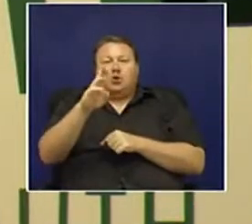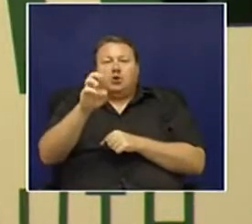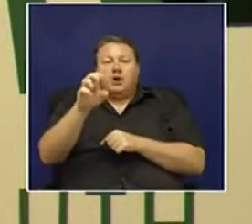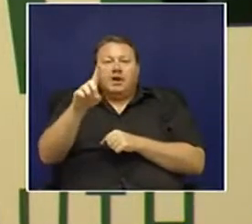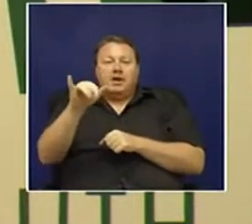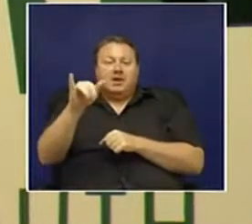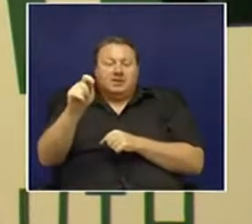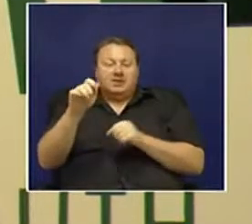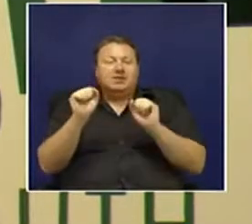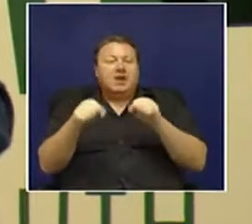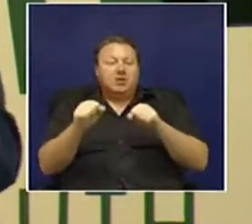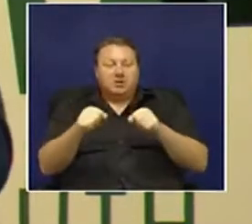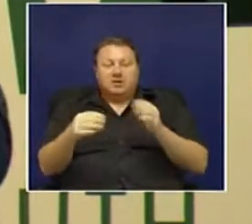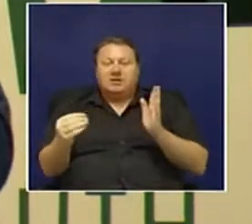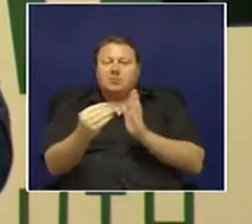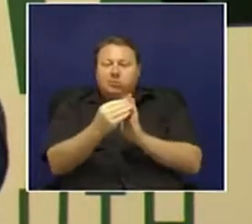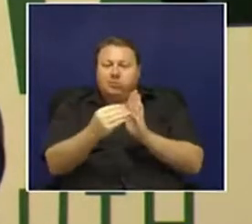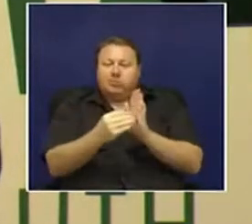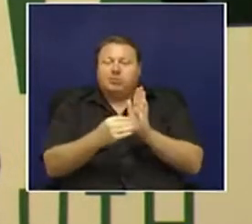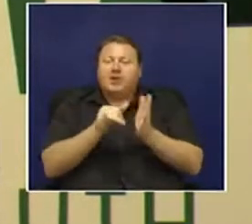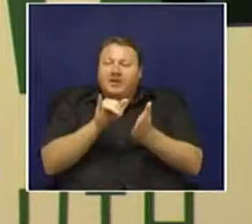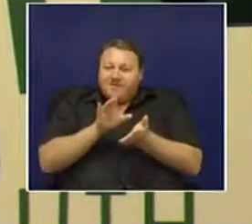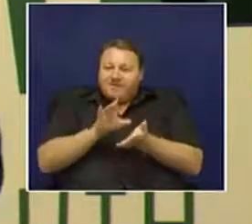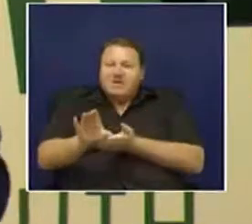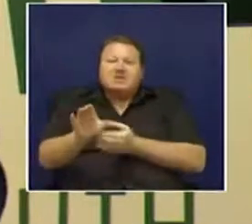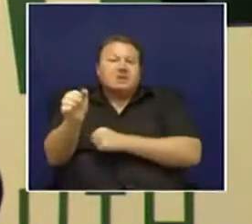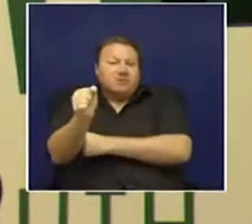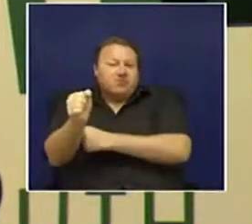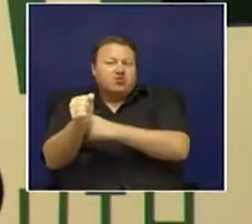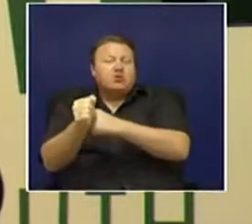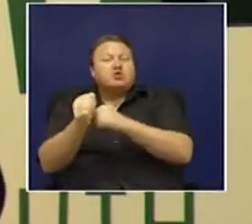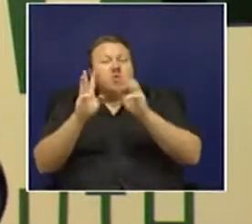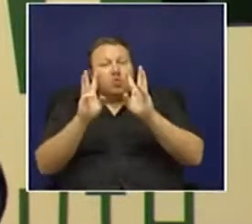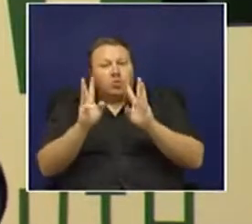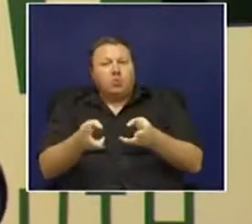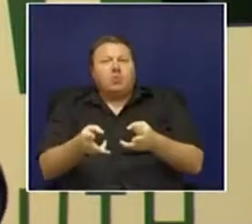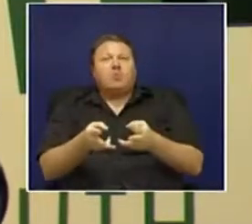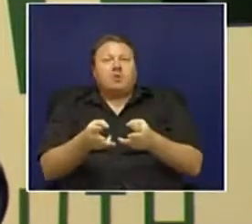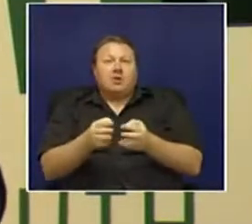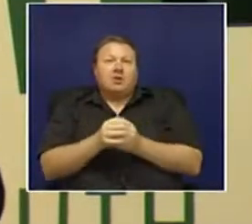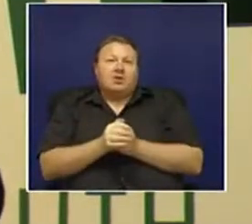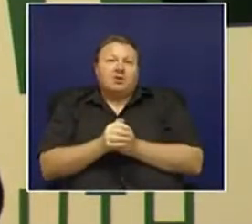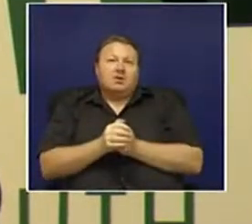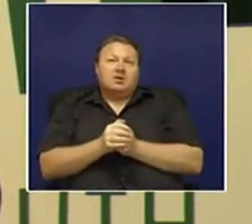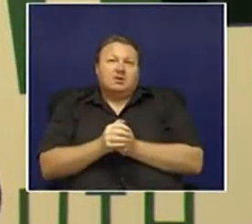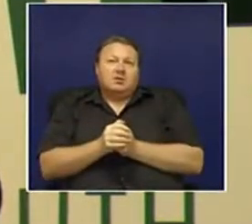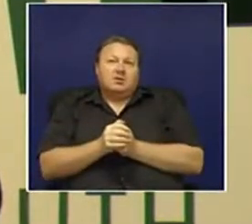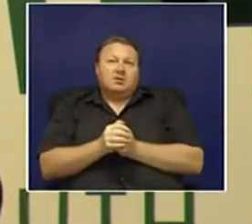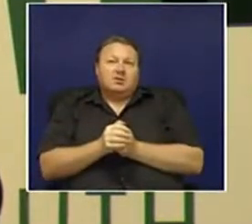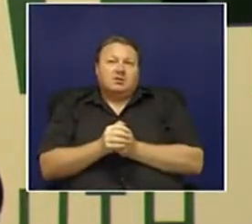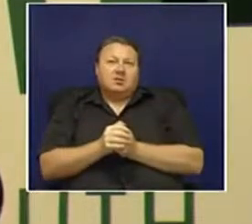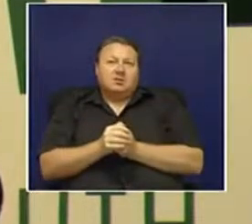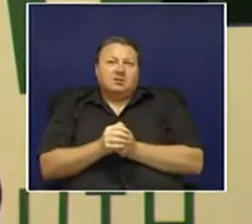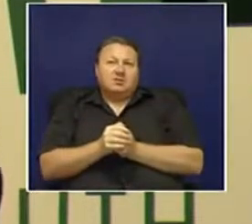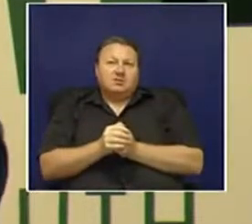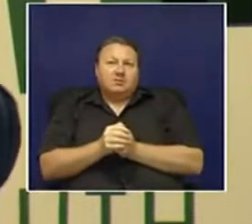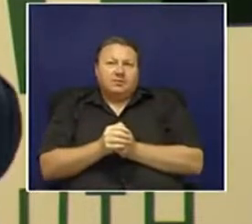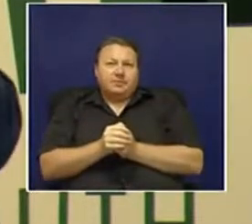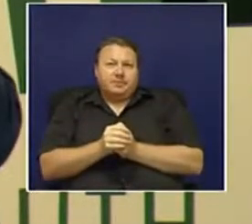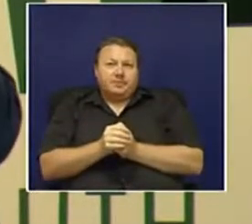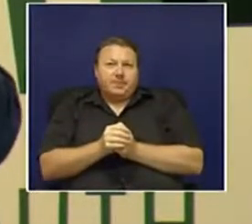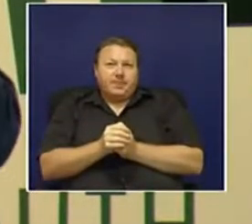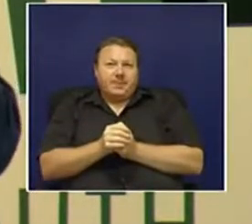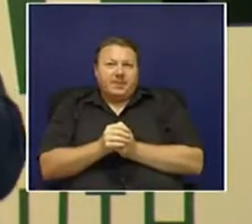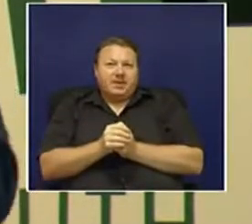transmission infrastructure, will be incorporated as a company in the coming months. Next, we